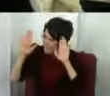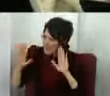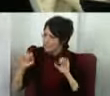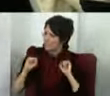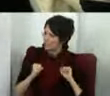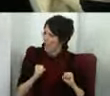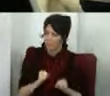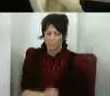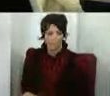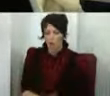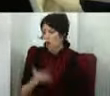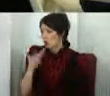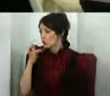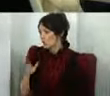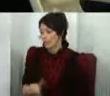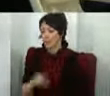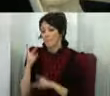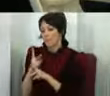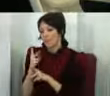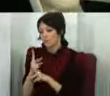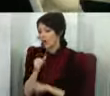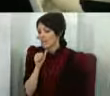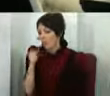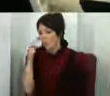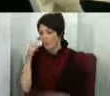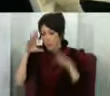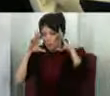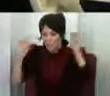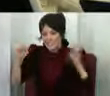careful. I don't think President Putin is going to be happy about this.